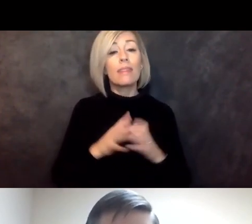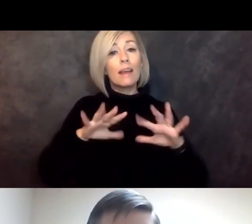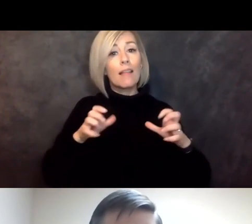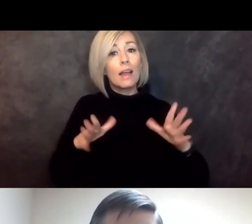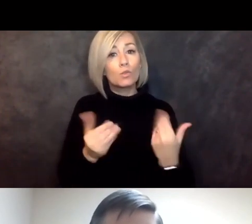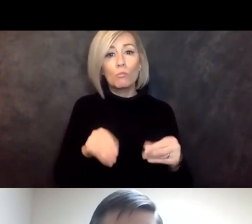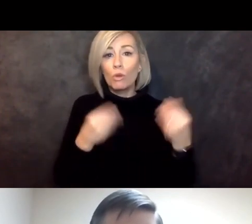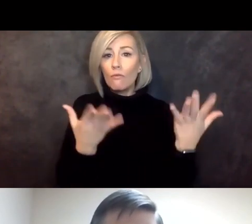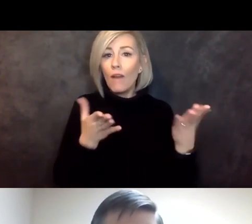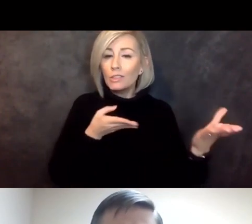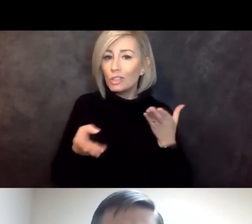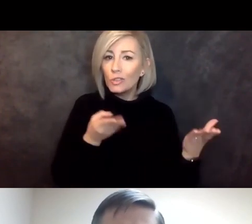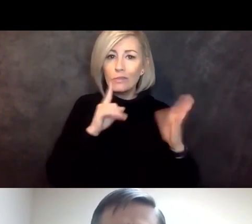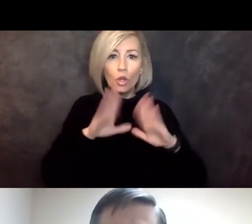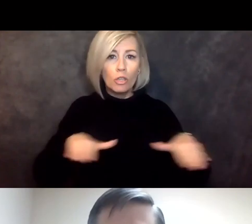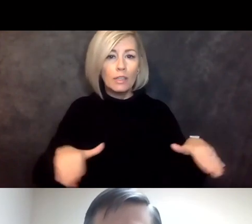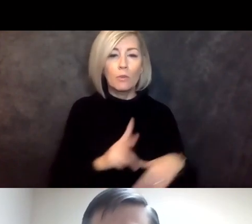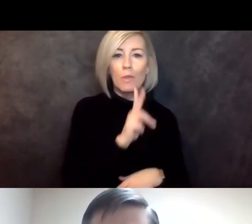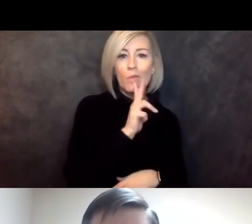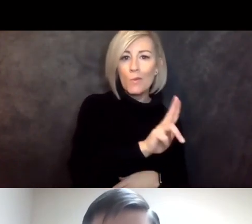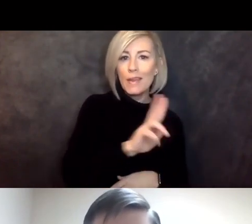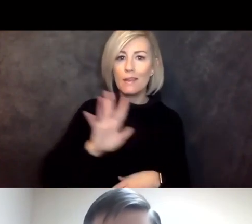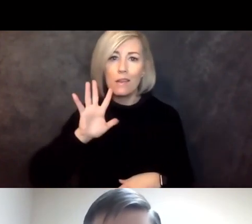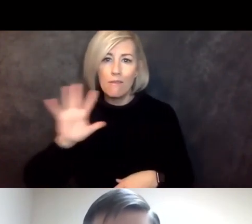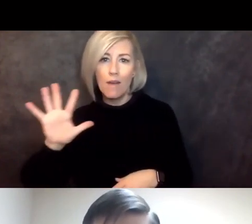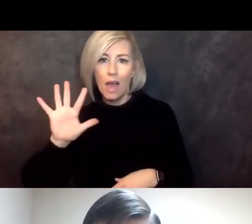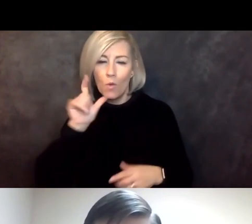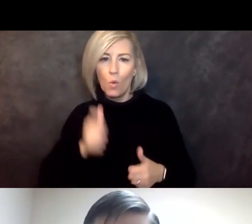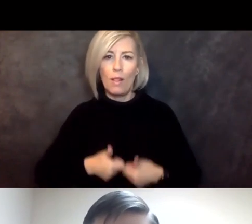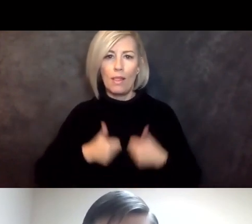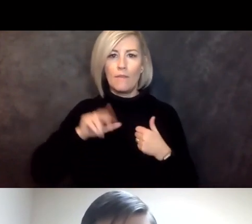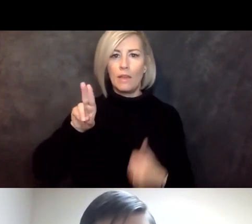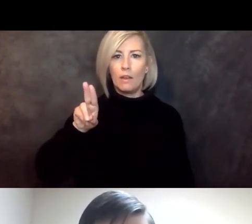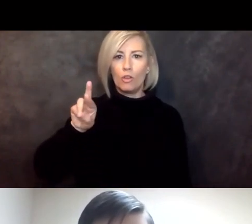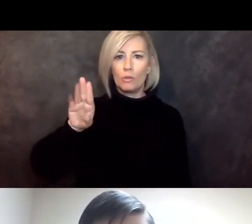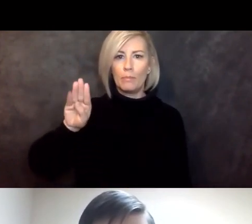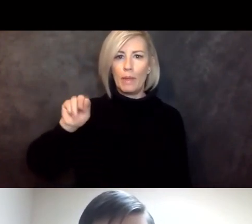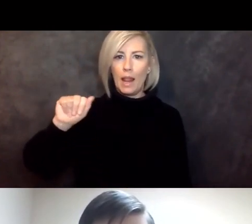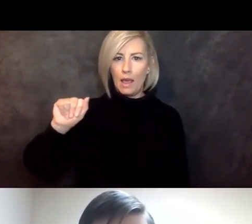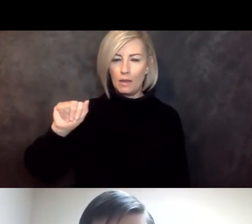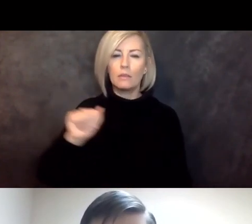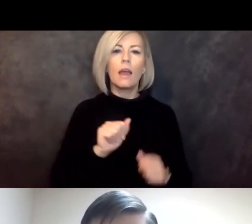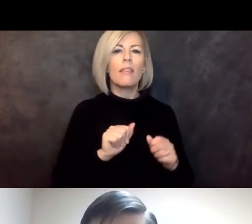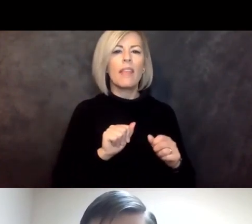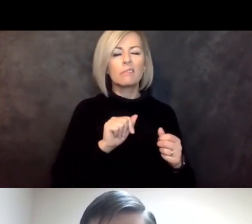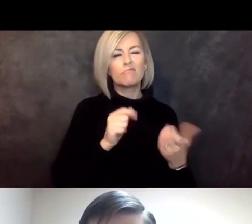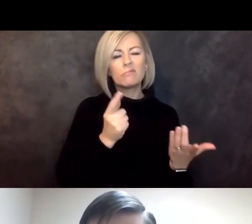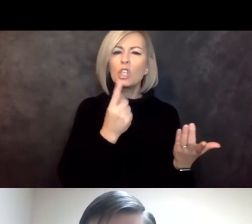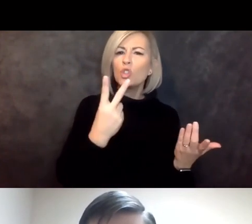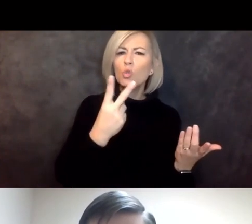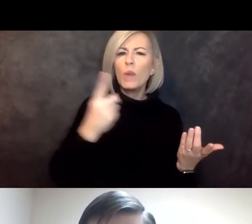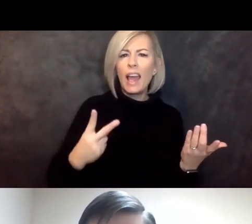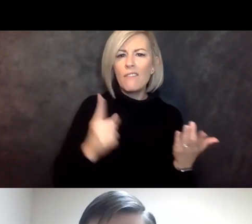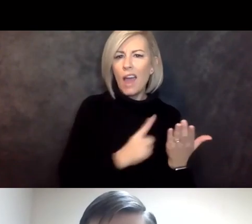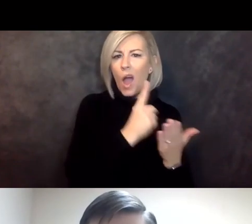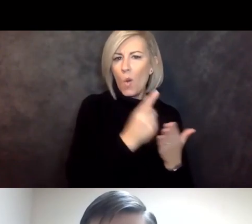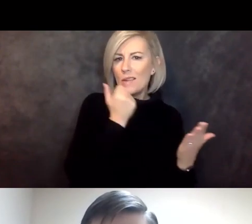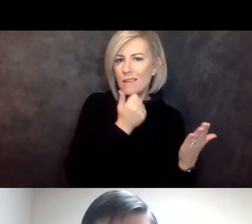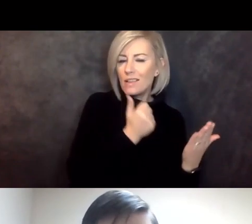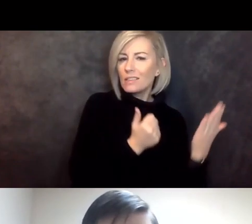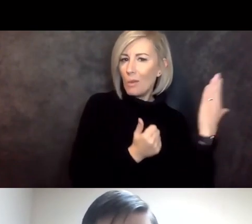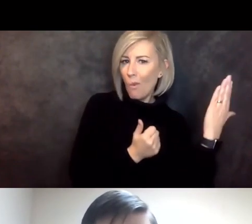services for children ages three to five who live in Urbana, and children attend school for two-and-a-half hours daily. There is a morning and